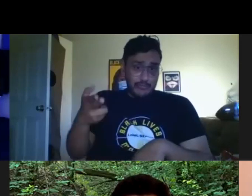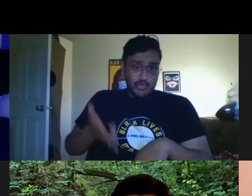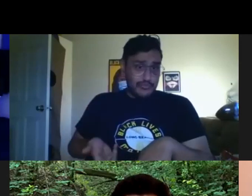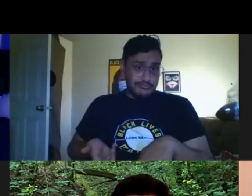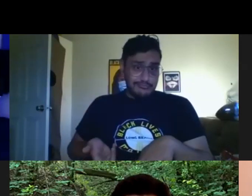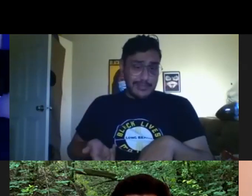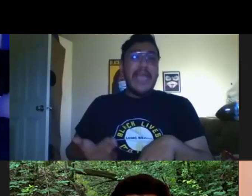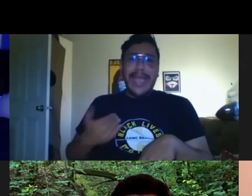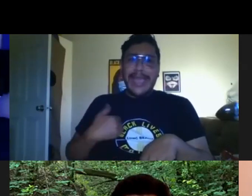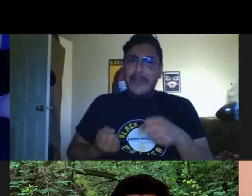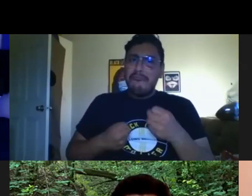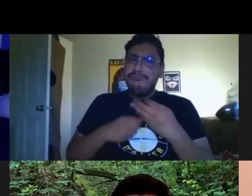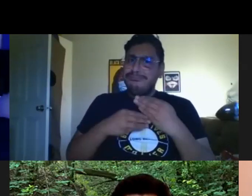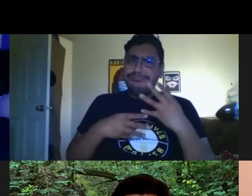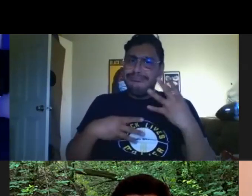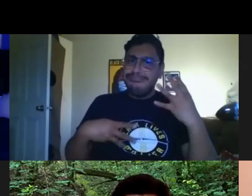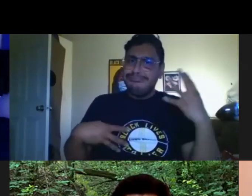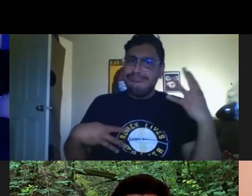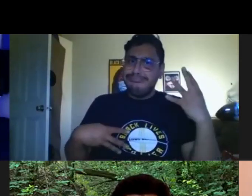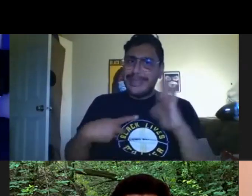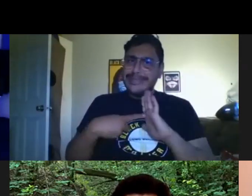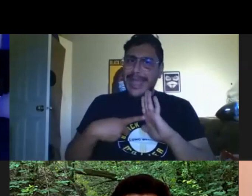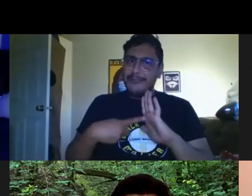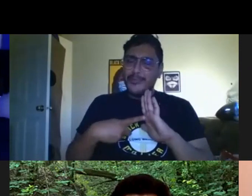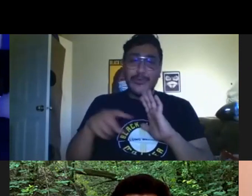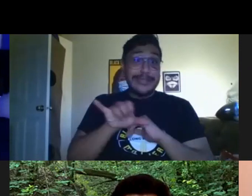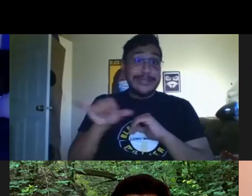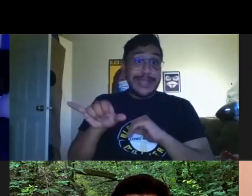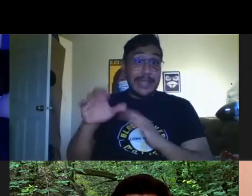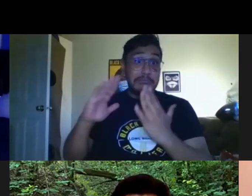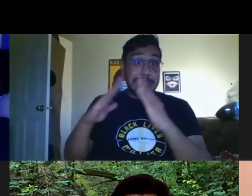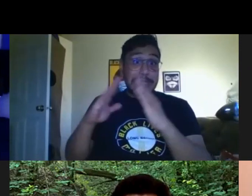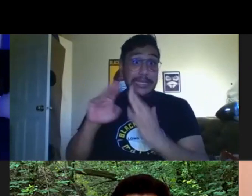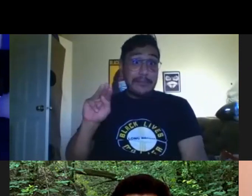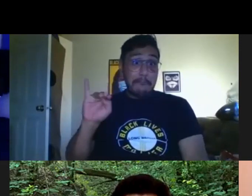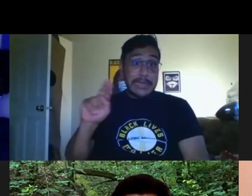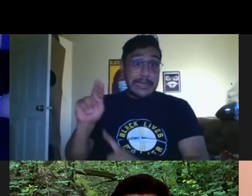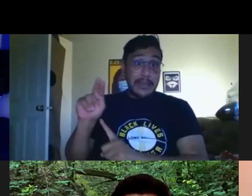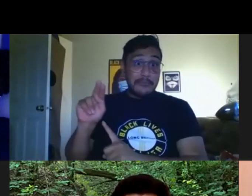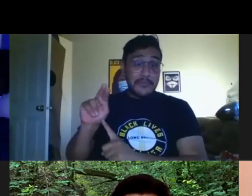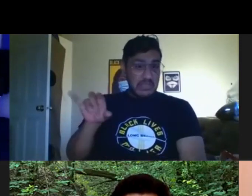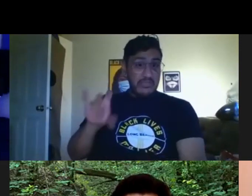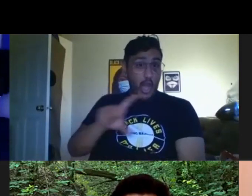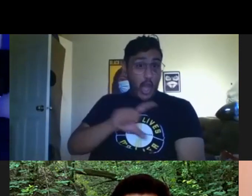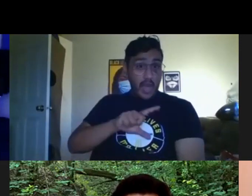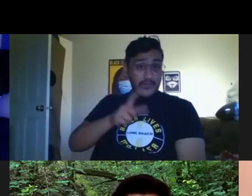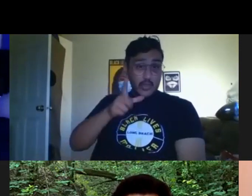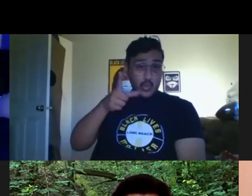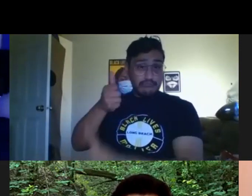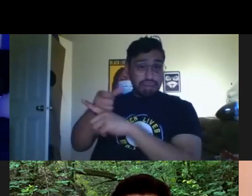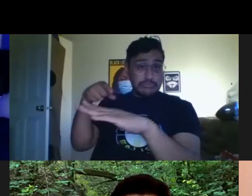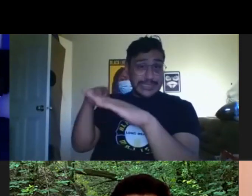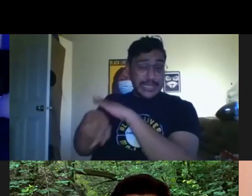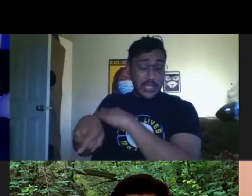just like we've seen in Minneapolis with Officer Chauvin, who that wasn't his first incident of